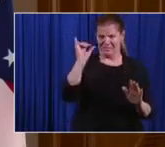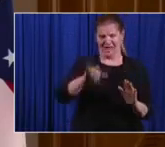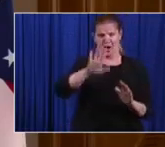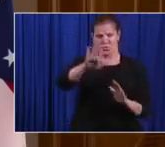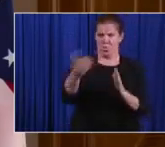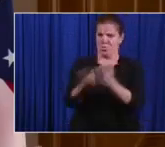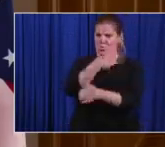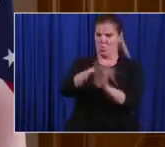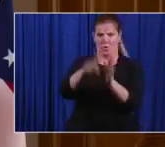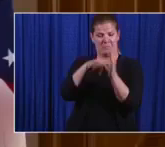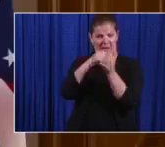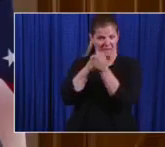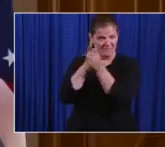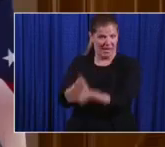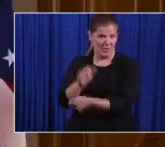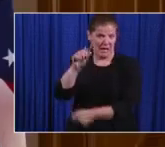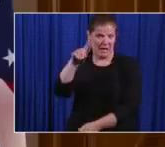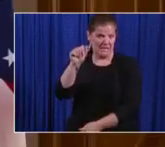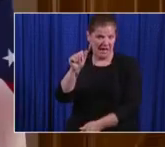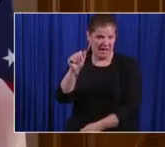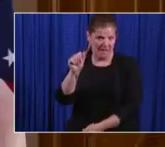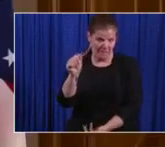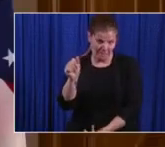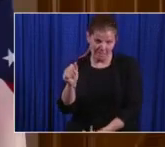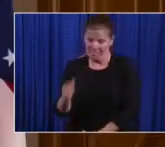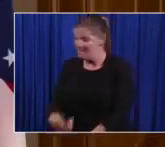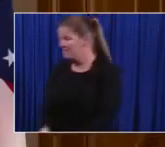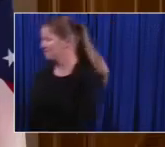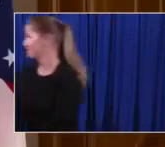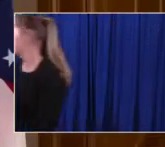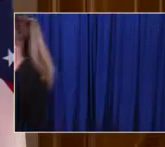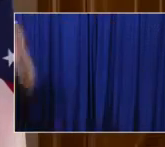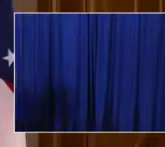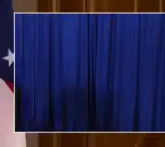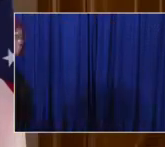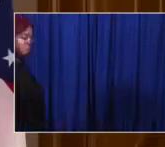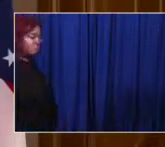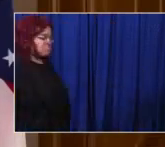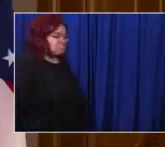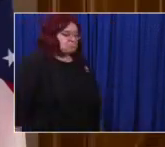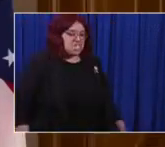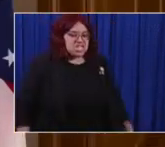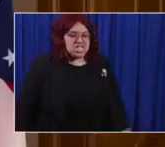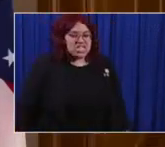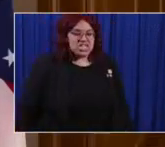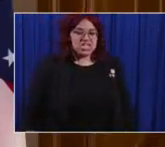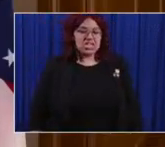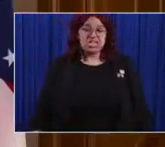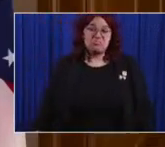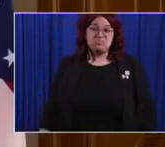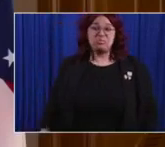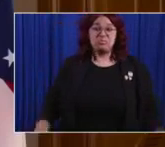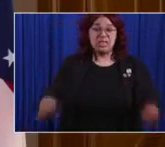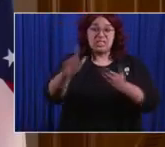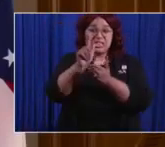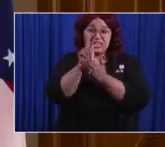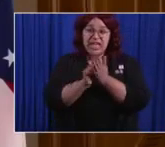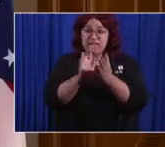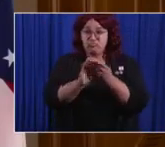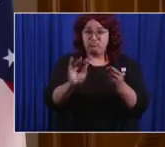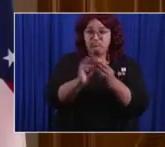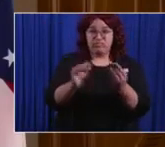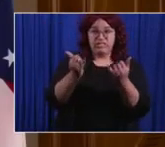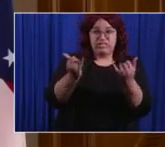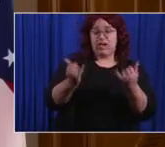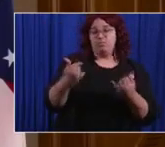Well, I'm not going to be the lawyer. I've not done the research. We believe it is. But let me just, cut